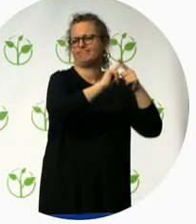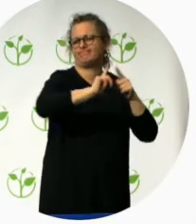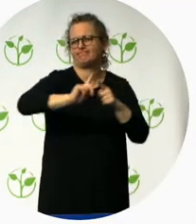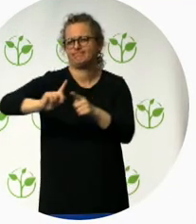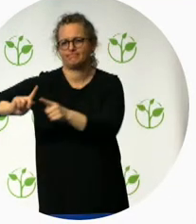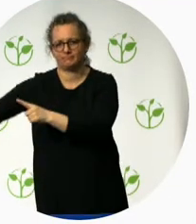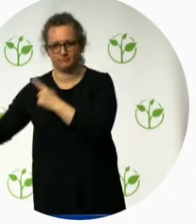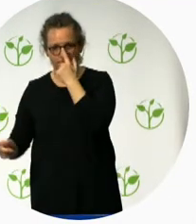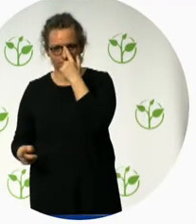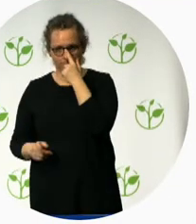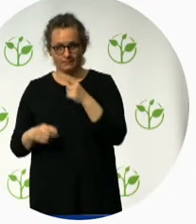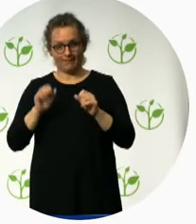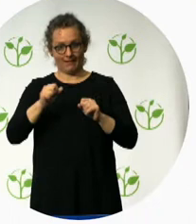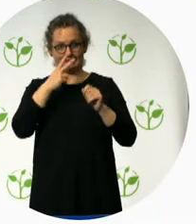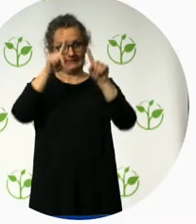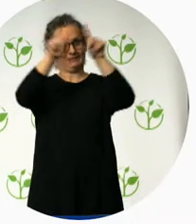labor market.